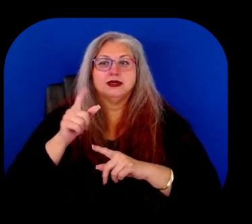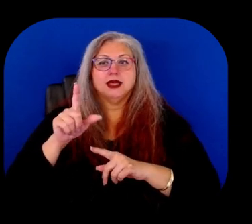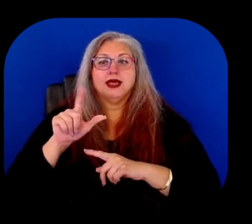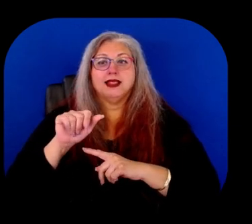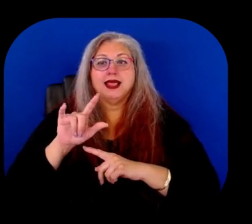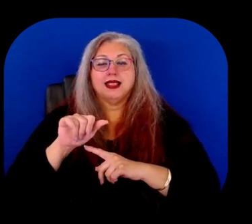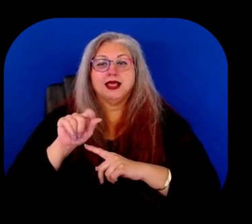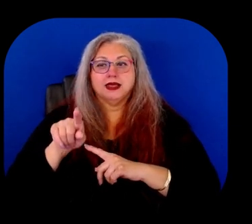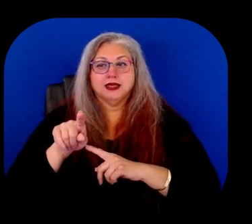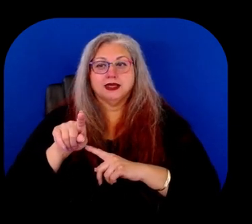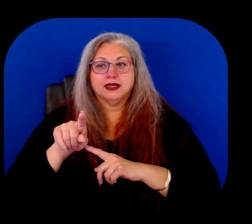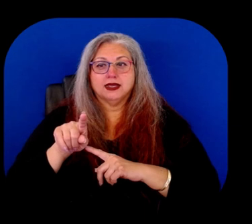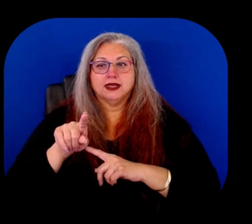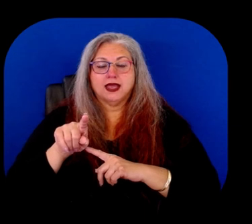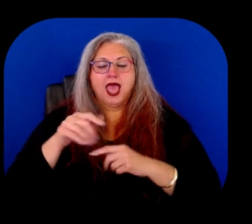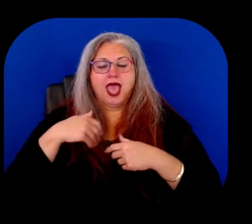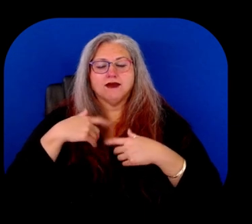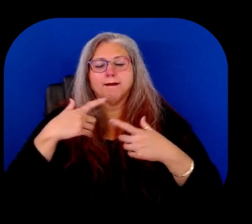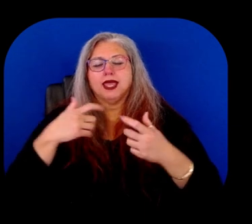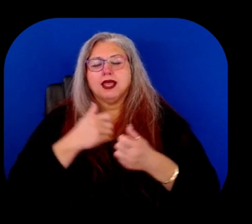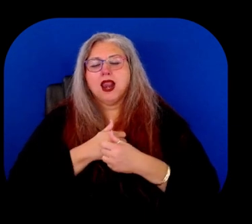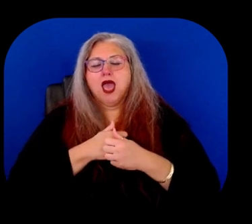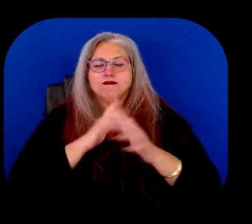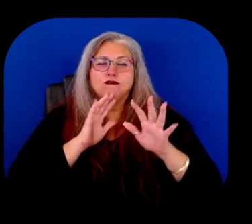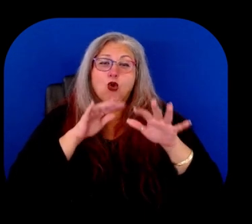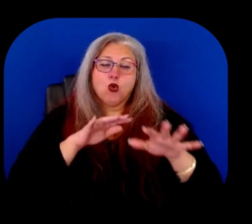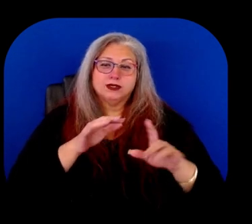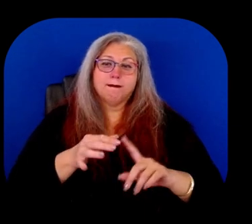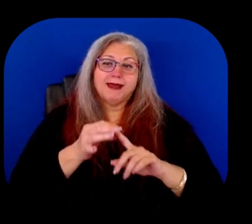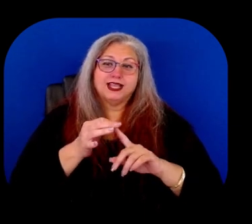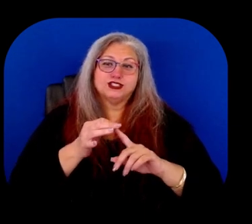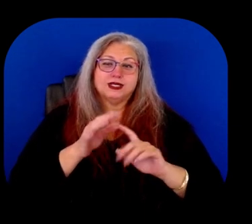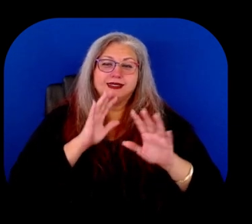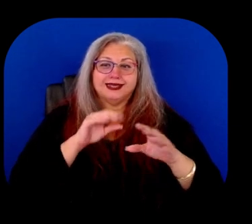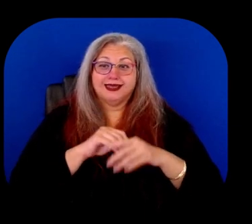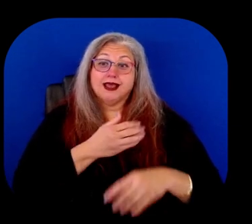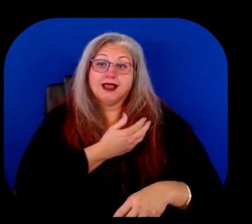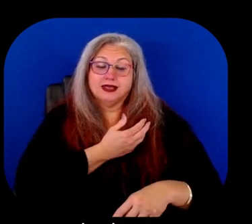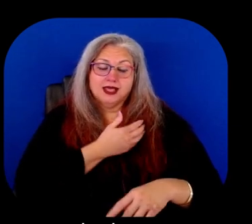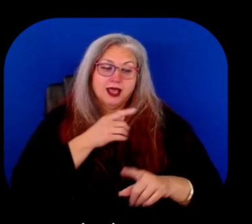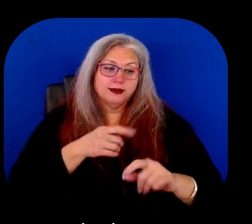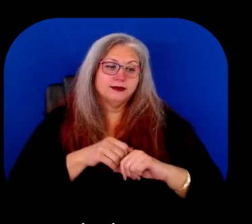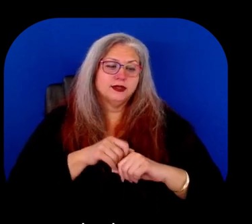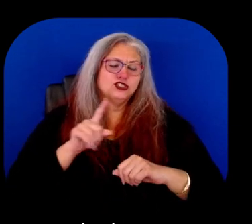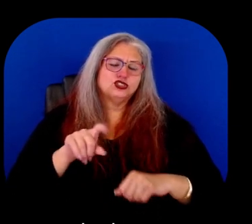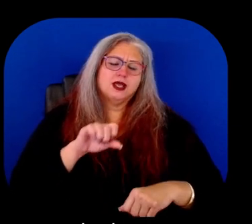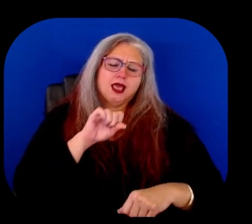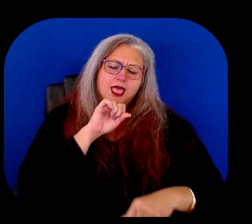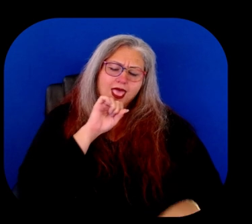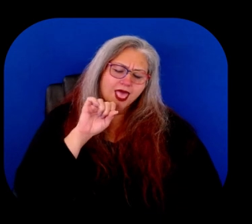has huge love for the sea, especially the Sea of Gaza. She